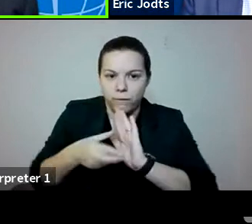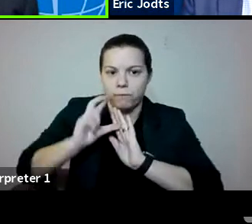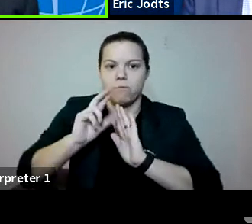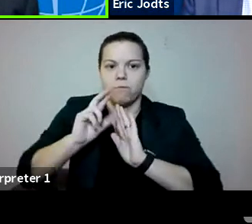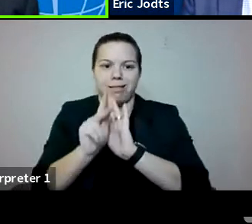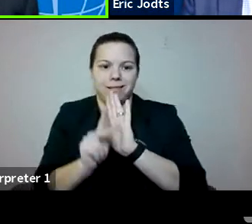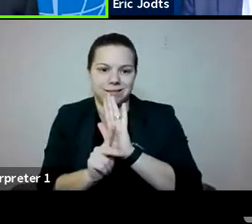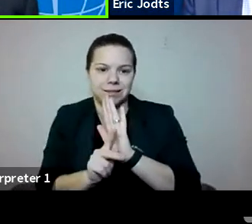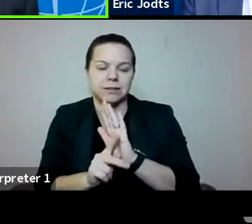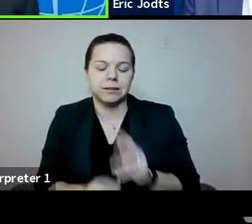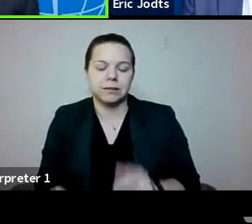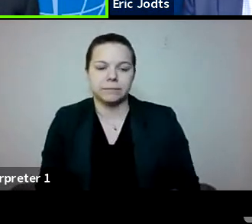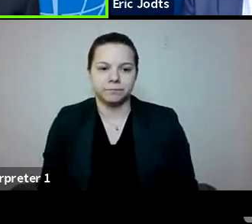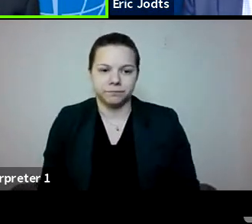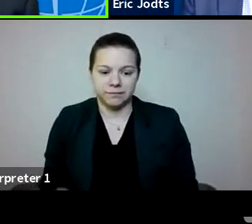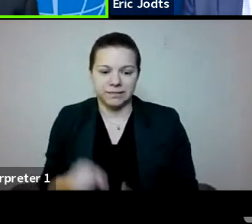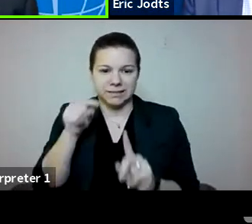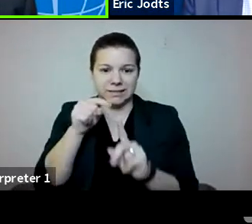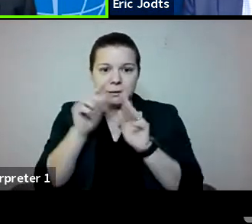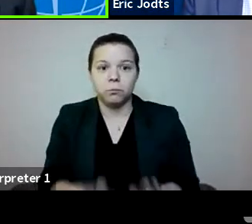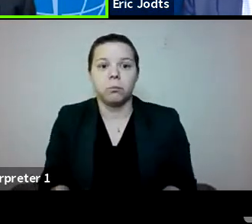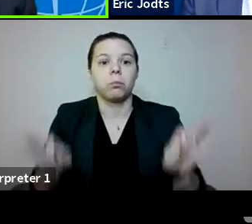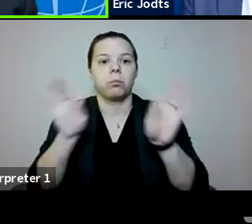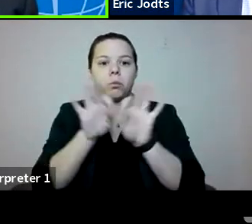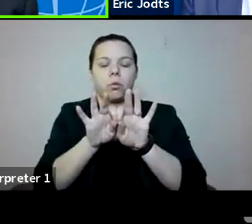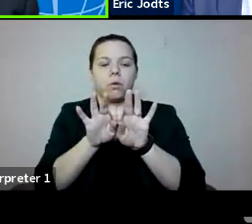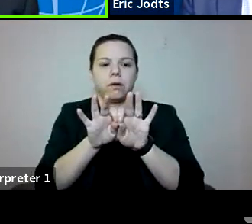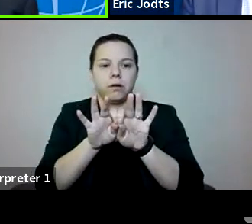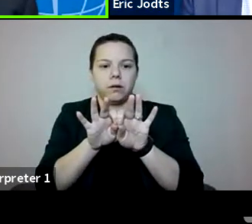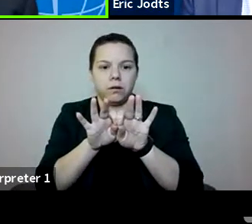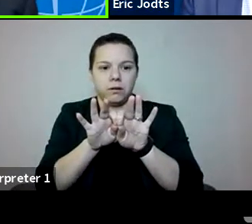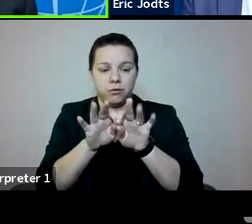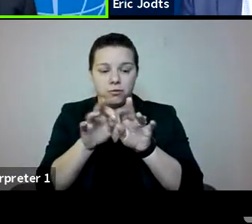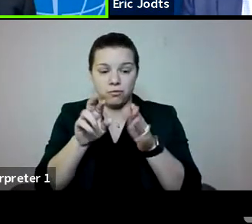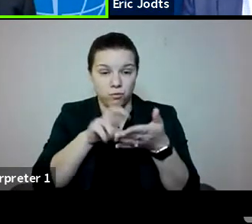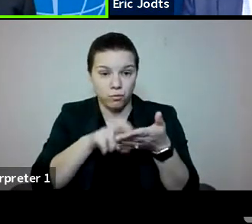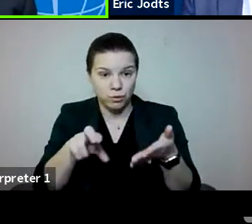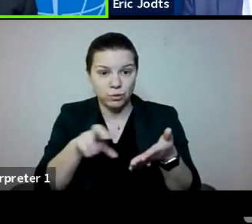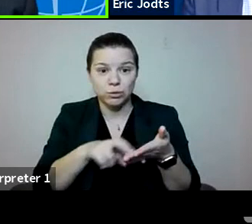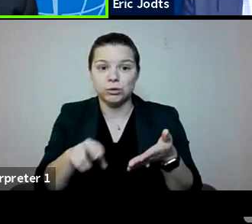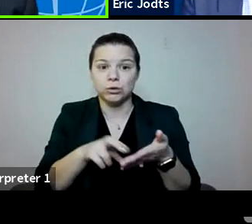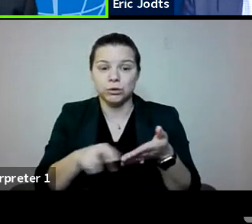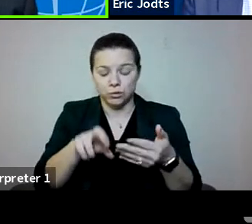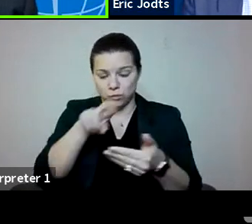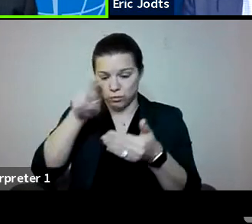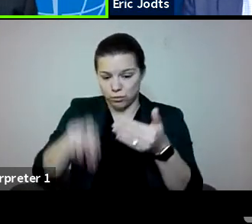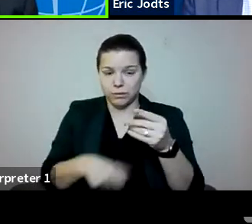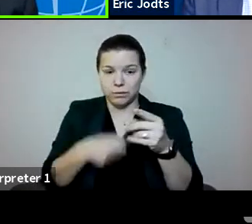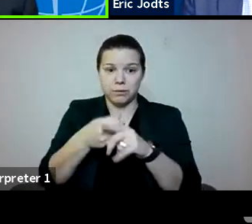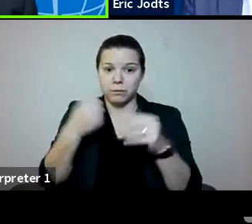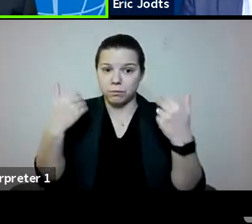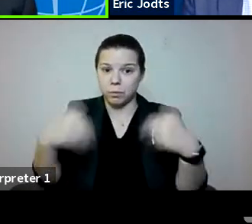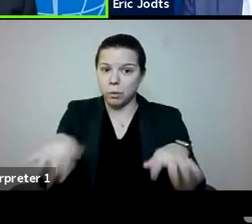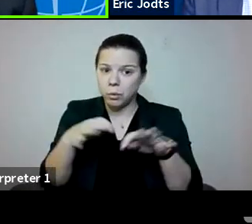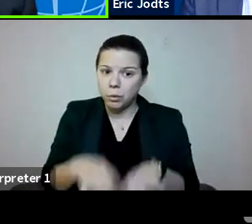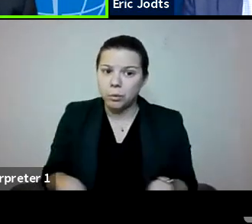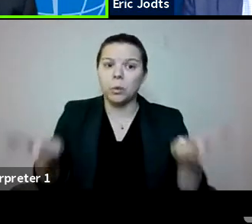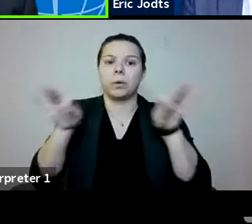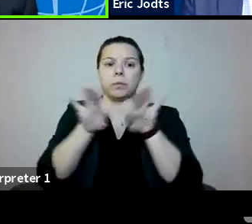And as much as this is an important body of research, and these results are incredibly important